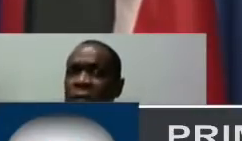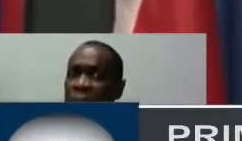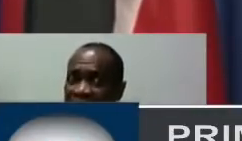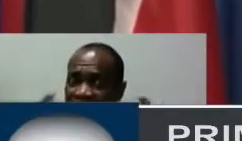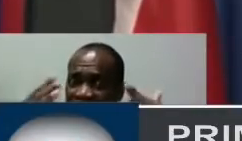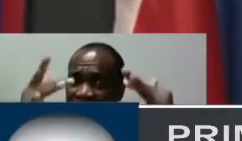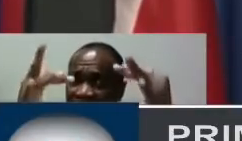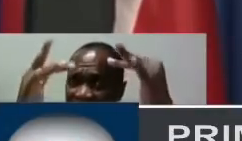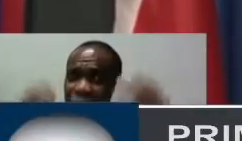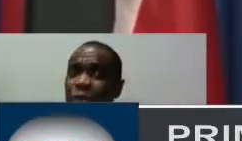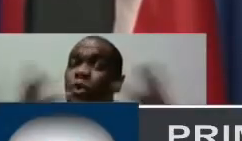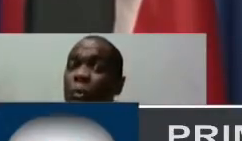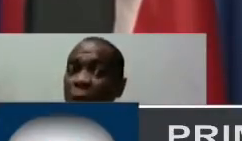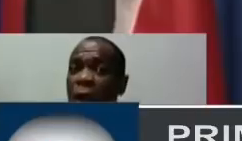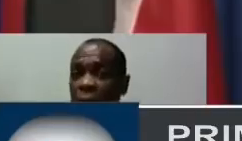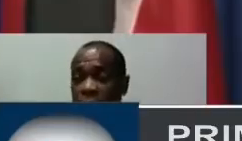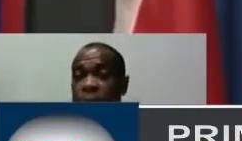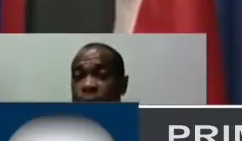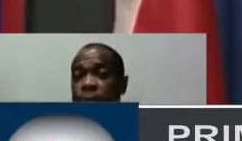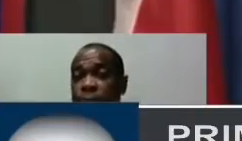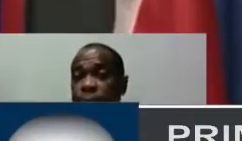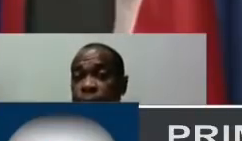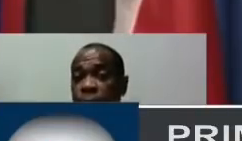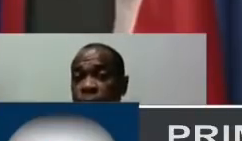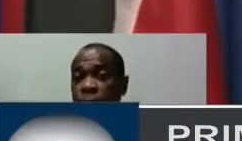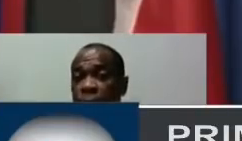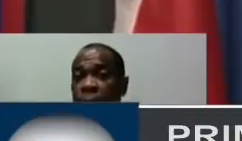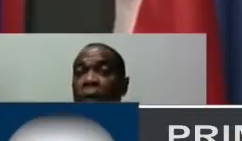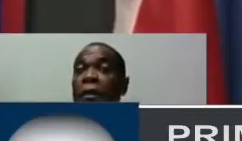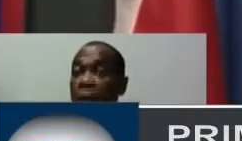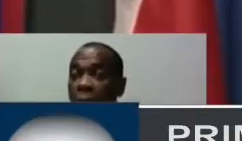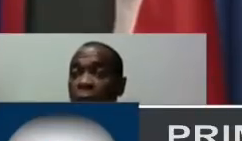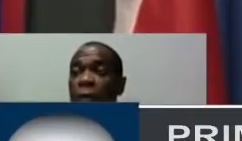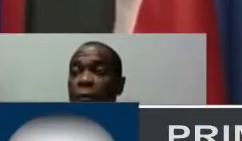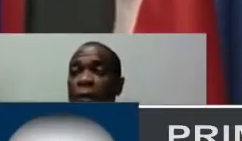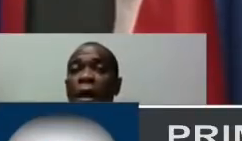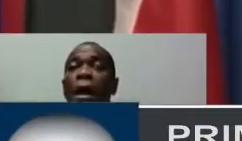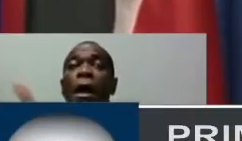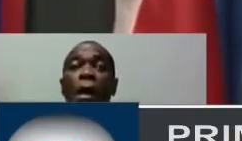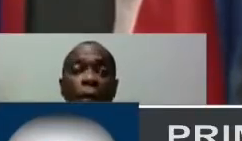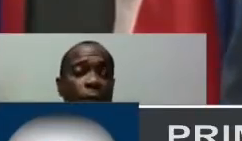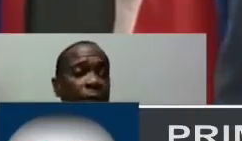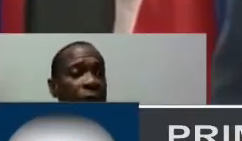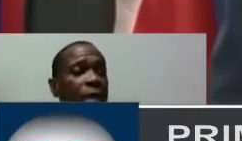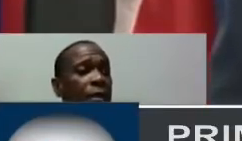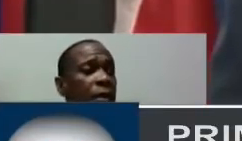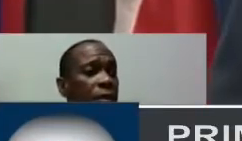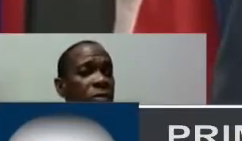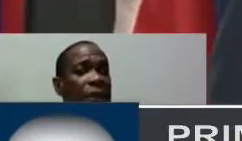being affected. Other areas are now being called to flight. So that's what it is.